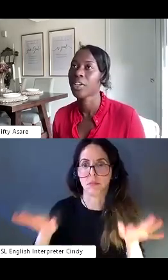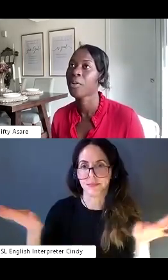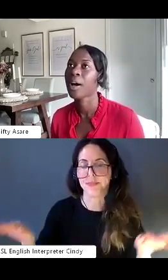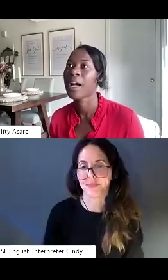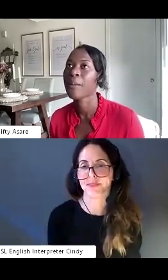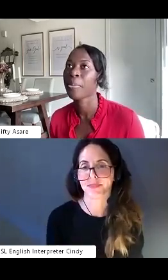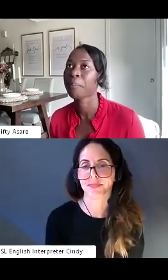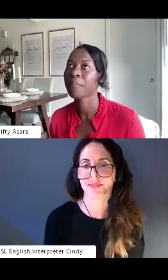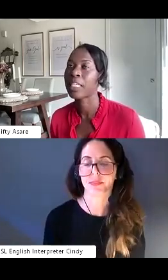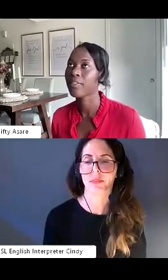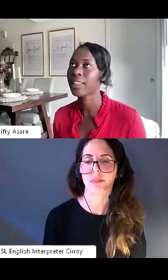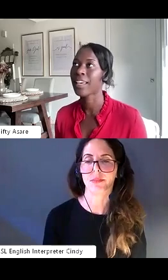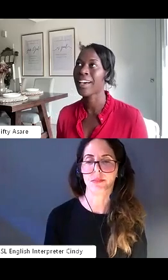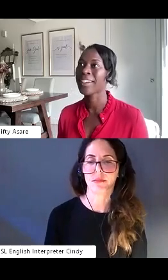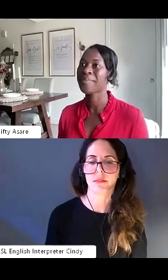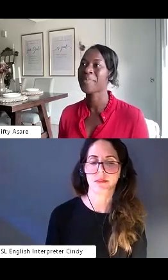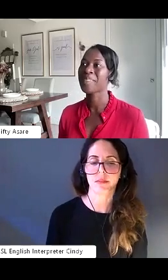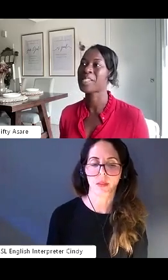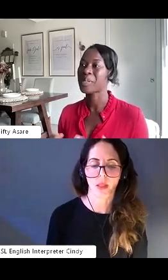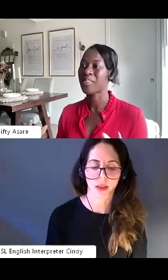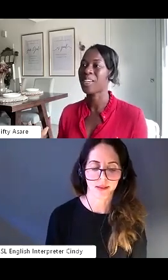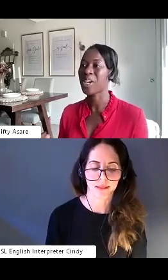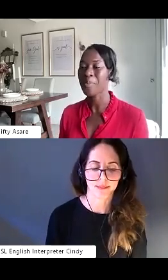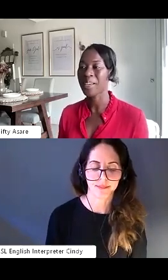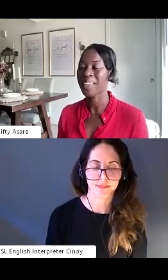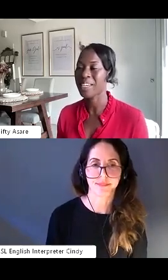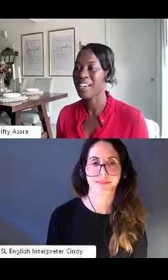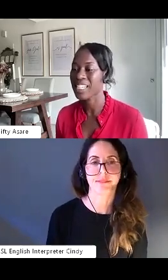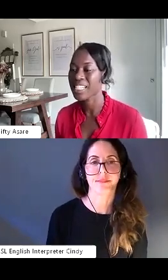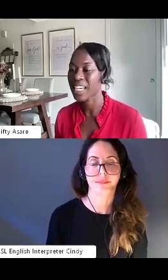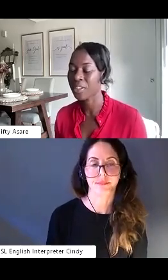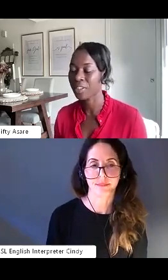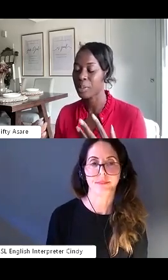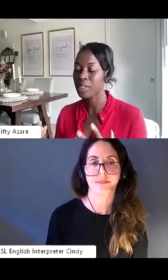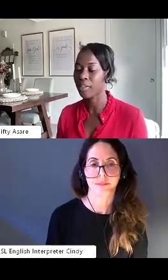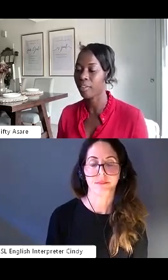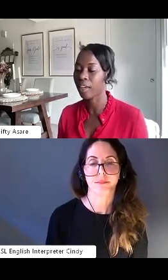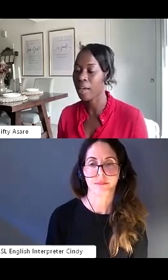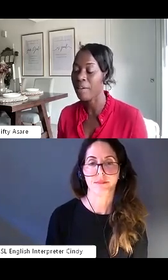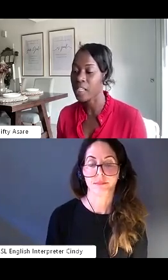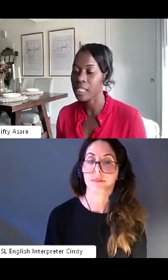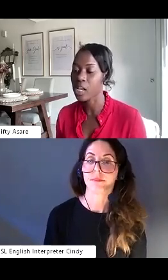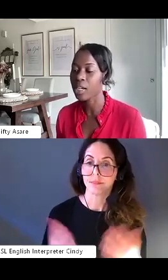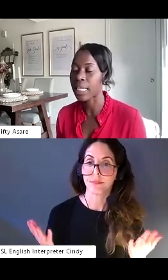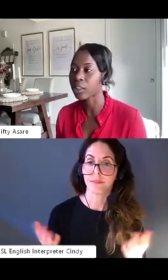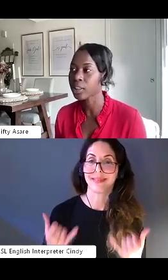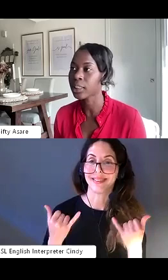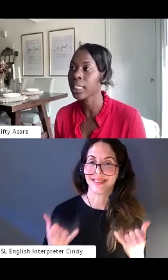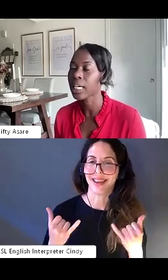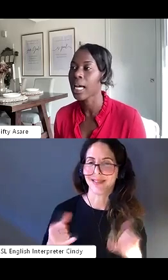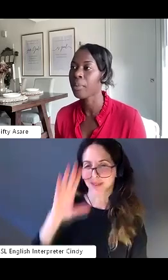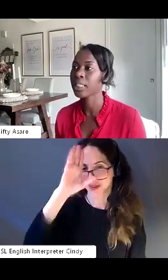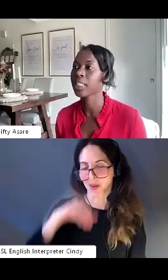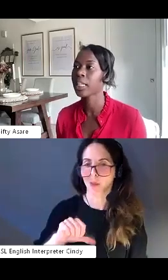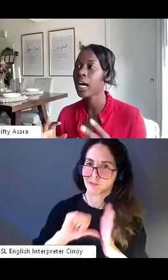And so, given the specific topic that we have today, or the specific emphasis on